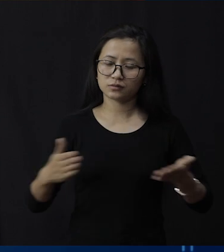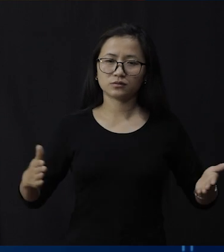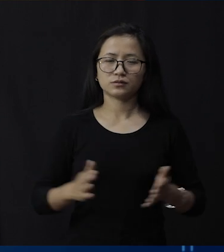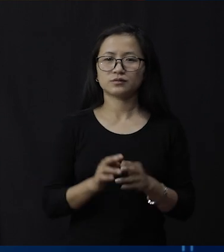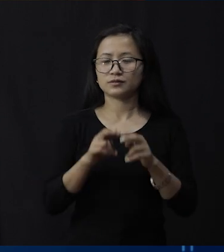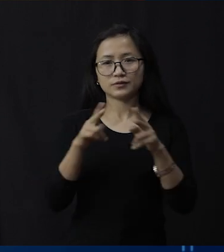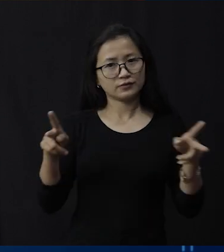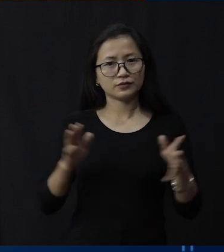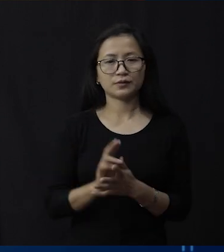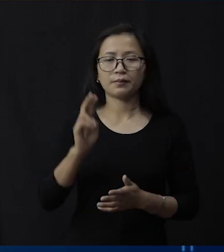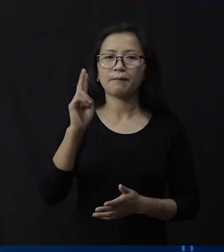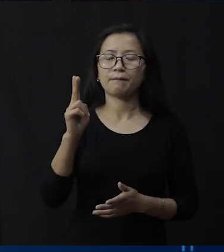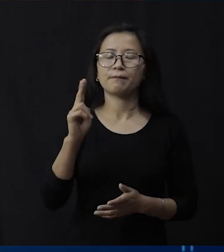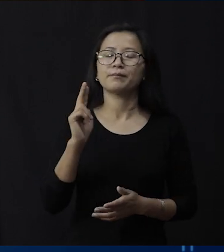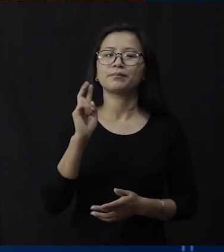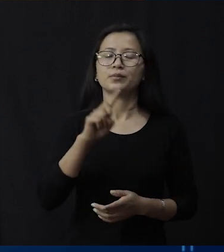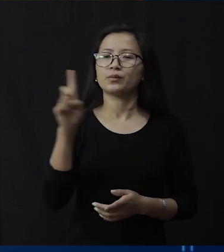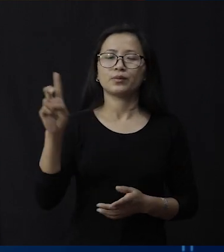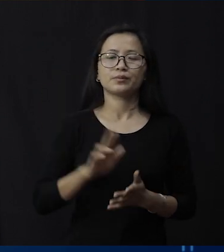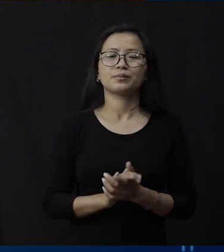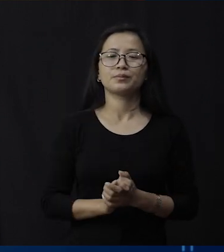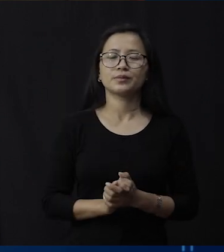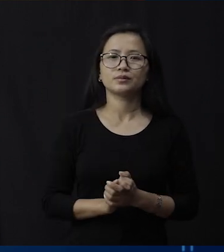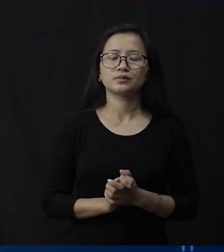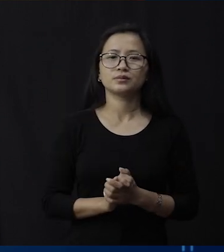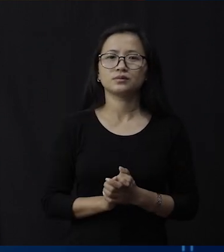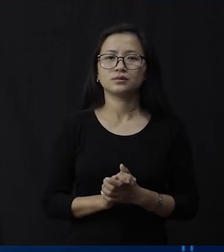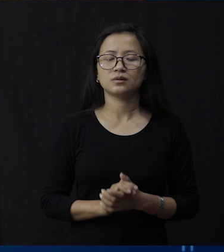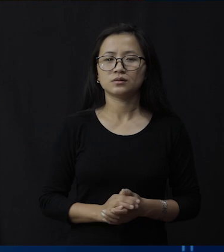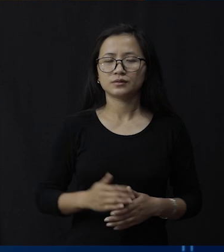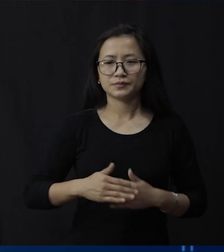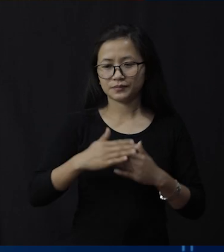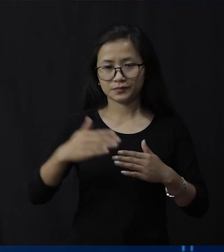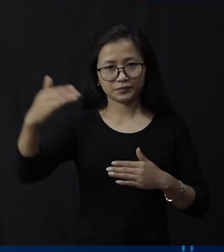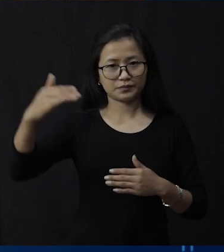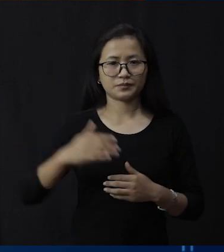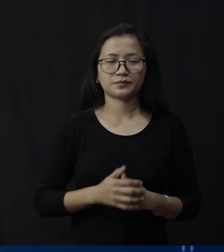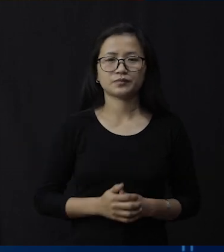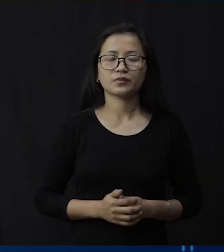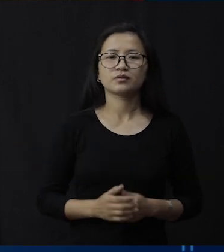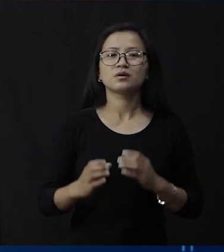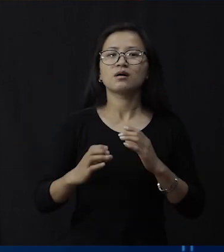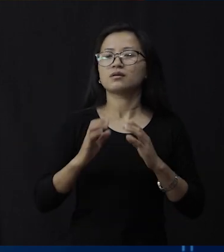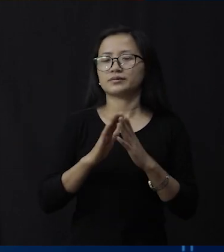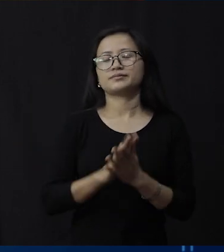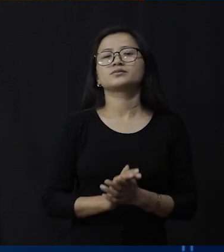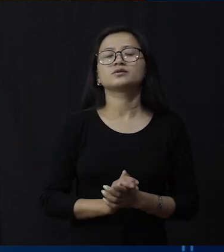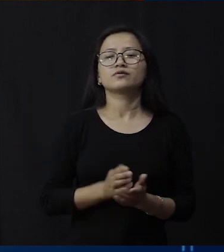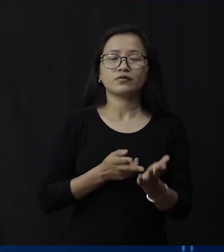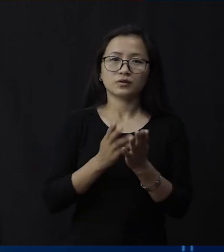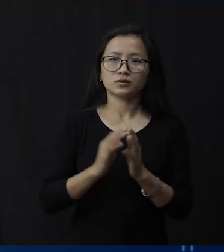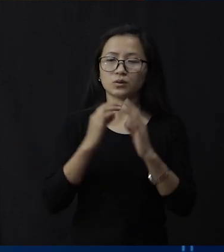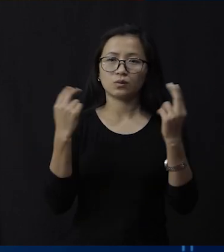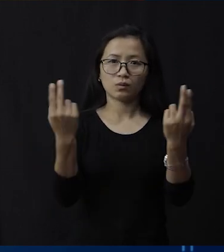right? 11 parts, and these 11 parts are divided so on, okay? Then community hall. Community